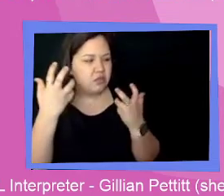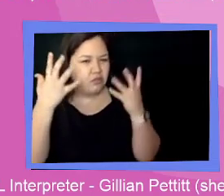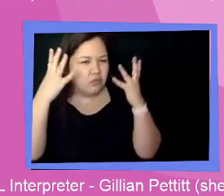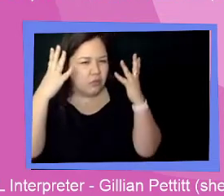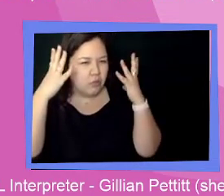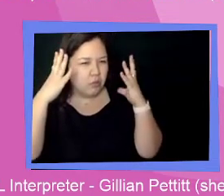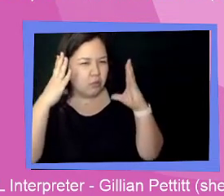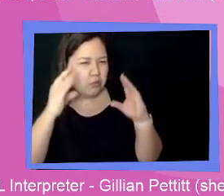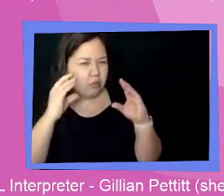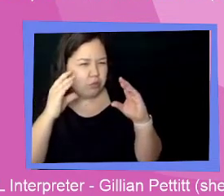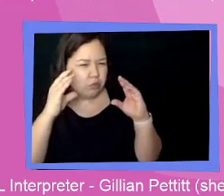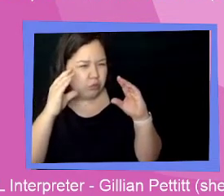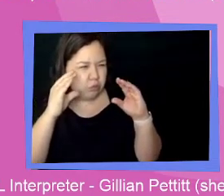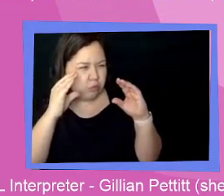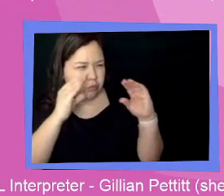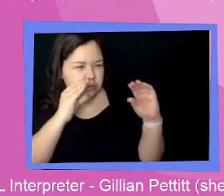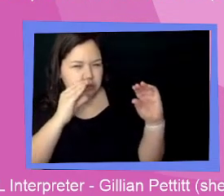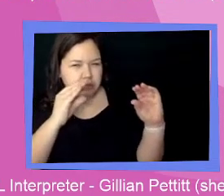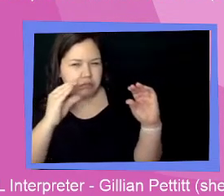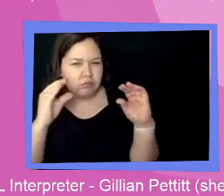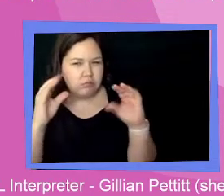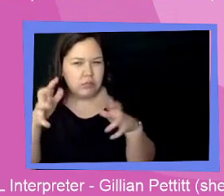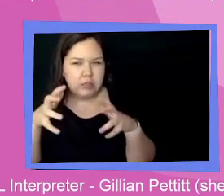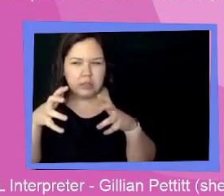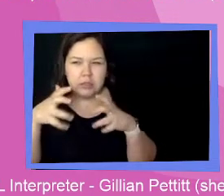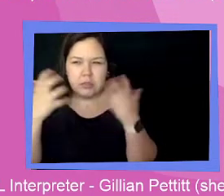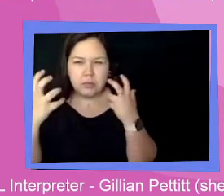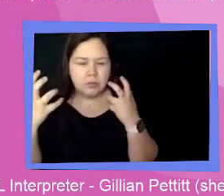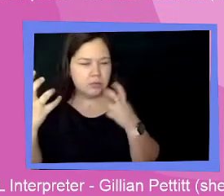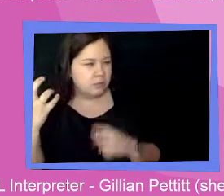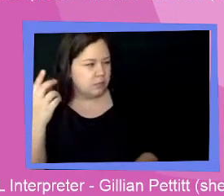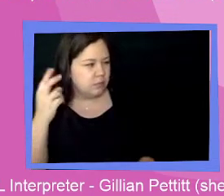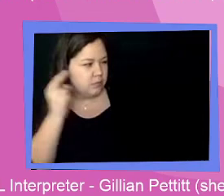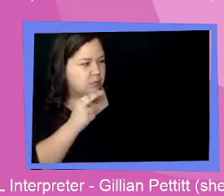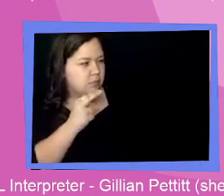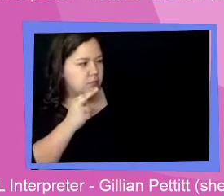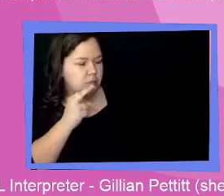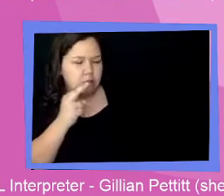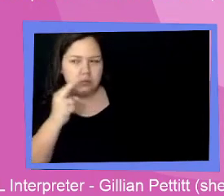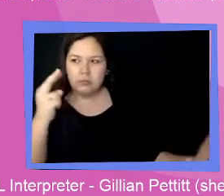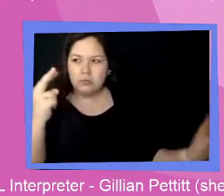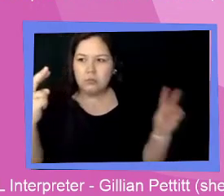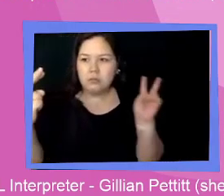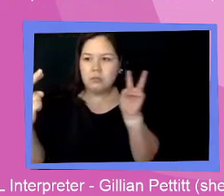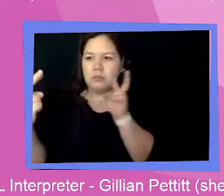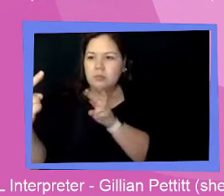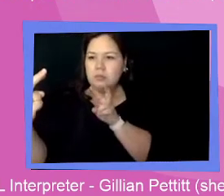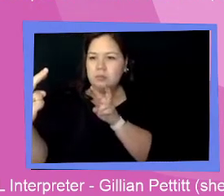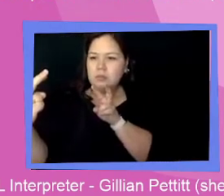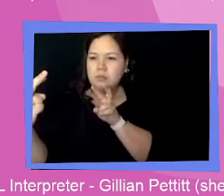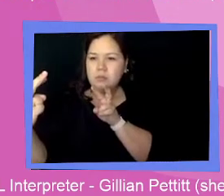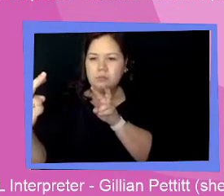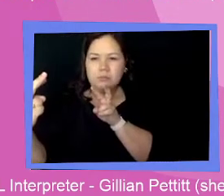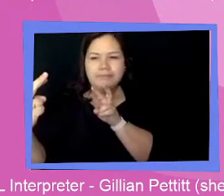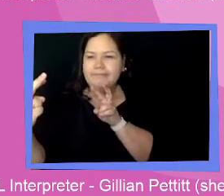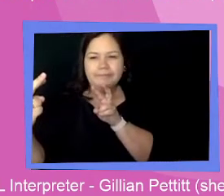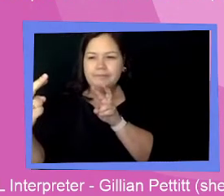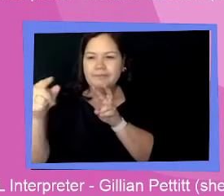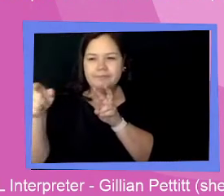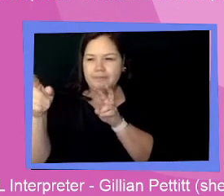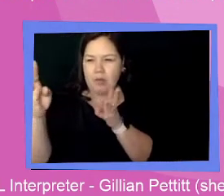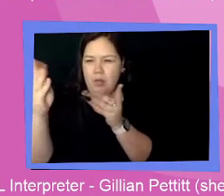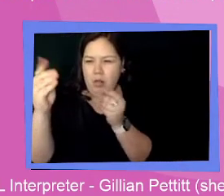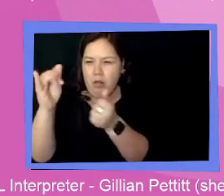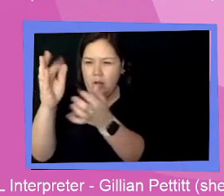hard eyes and sharp fingers pointing at me. Our eyes lock as he flickers in the